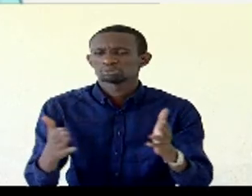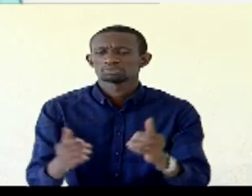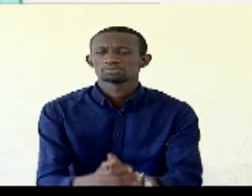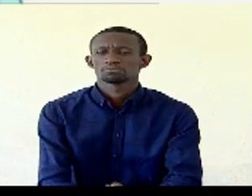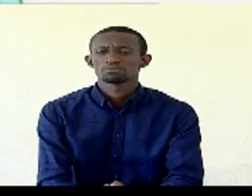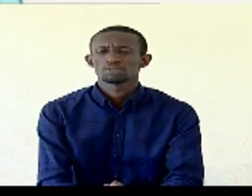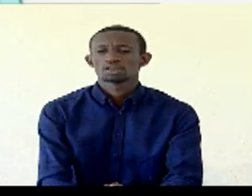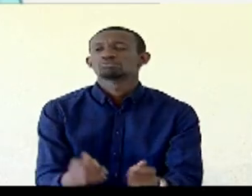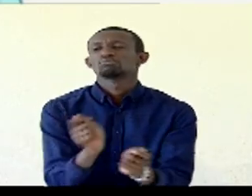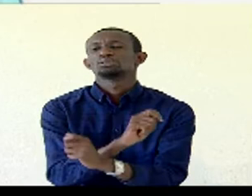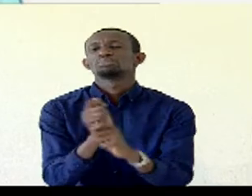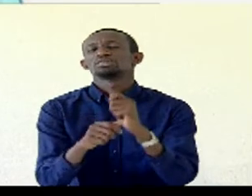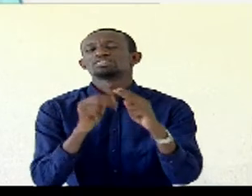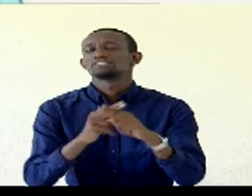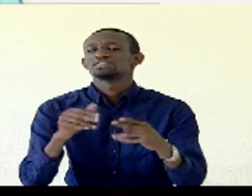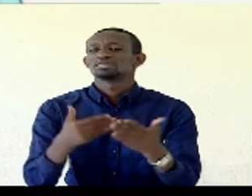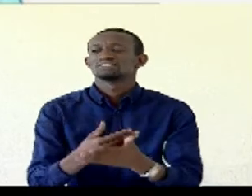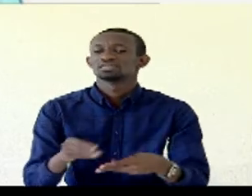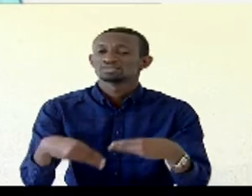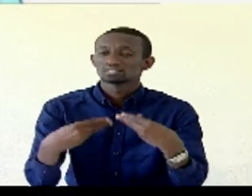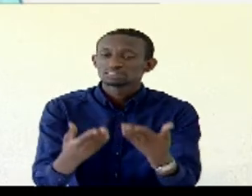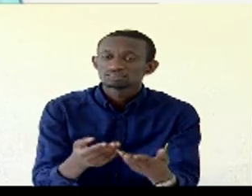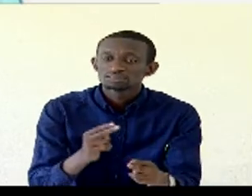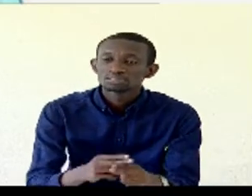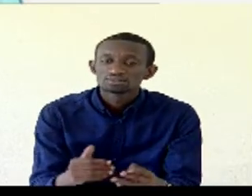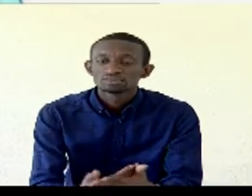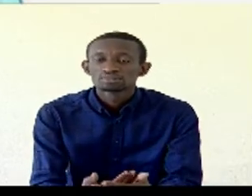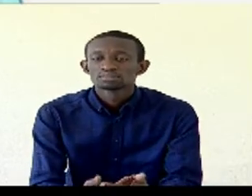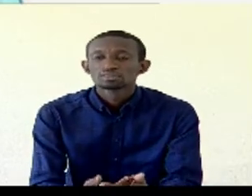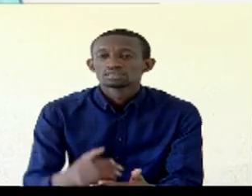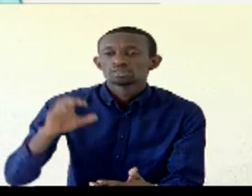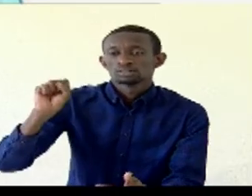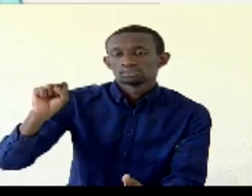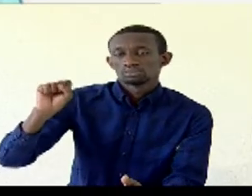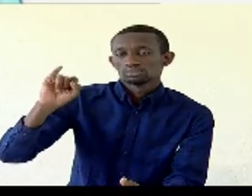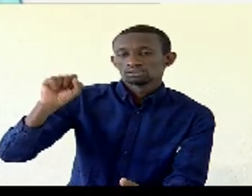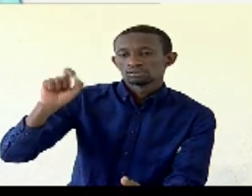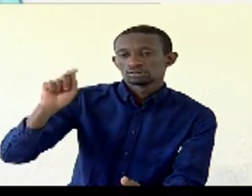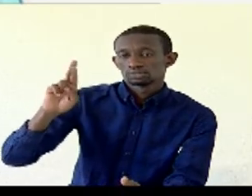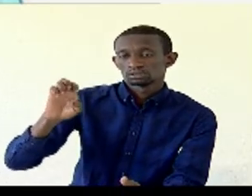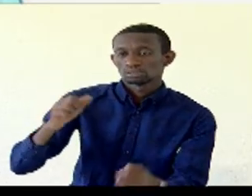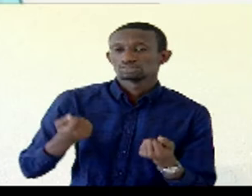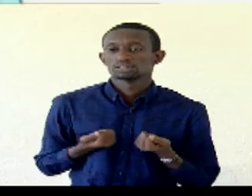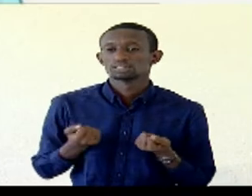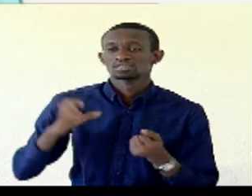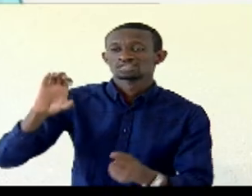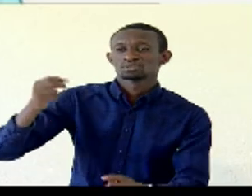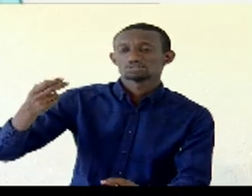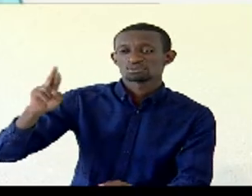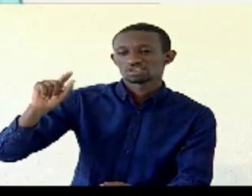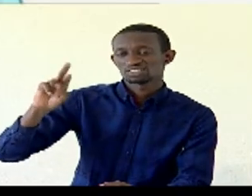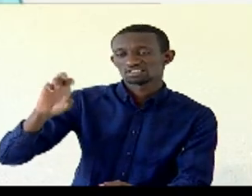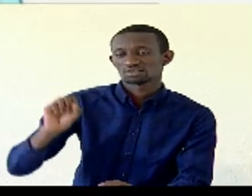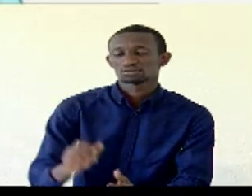And it changes the name. Sister chromatids that are actually part of a chromosome. The nuclear membrane is